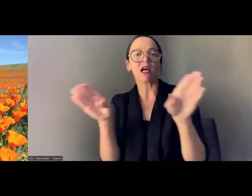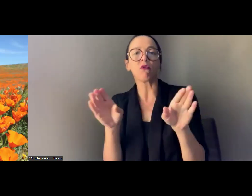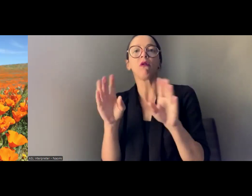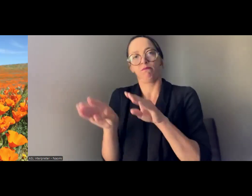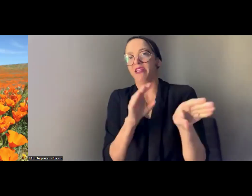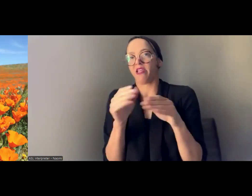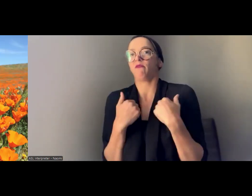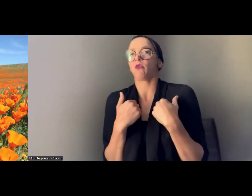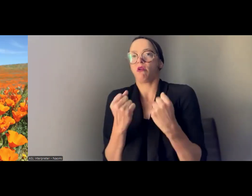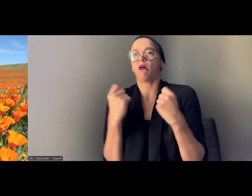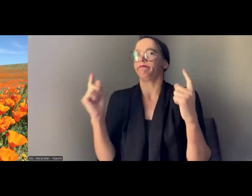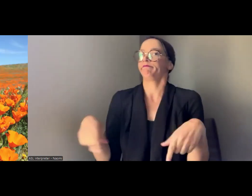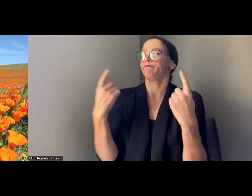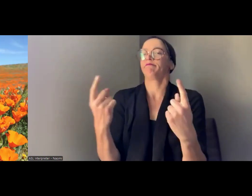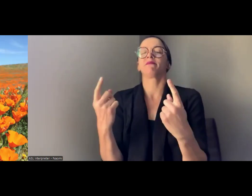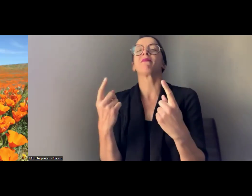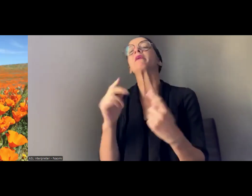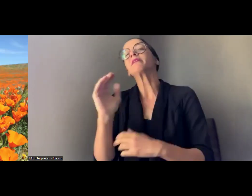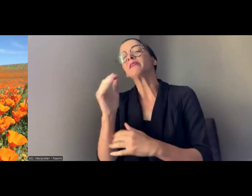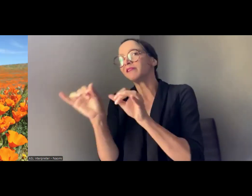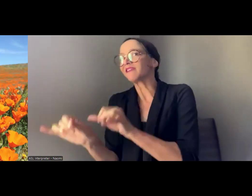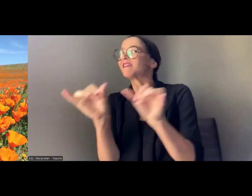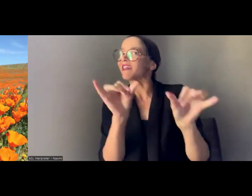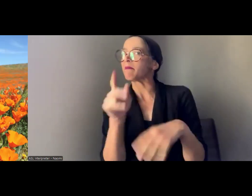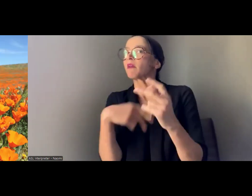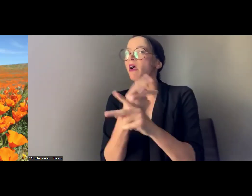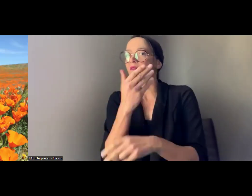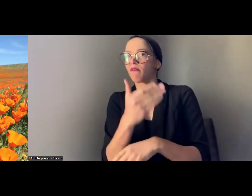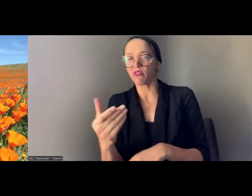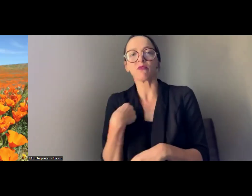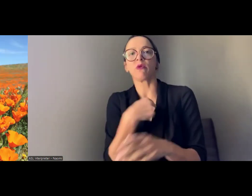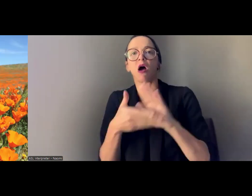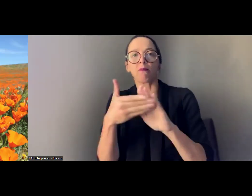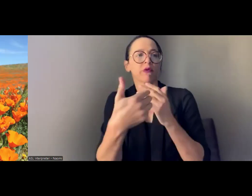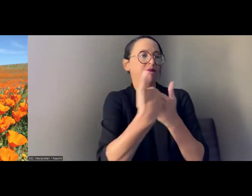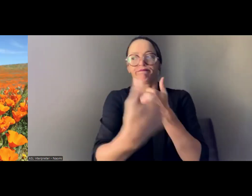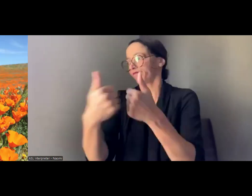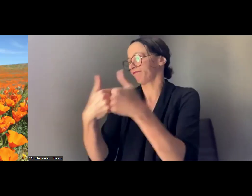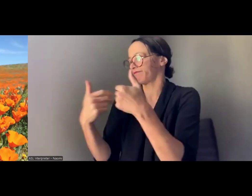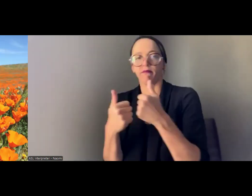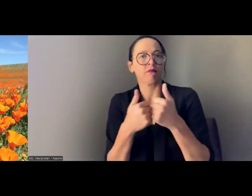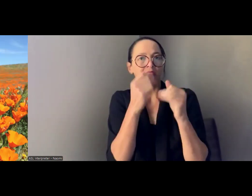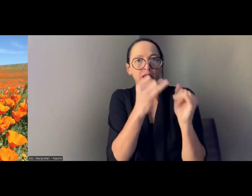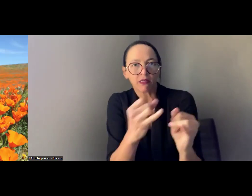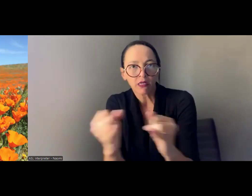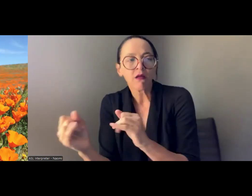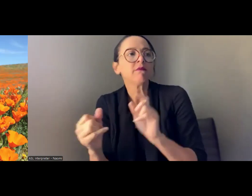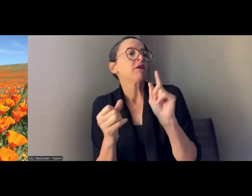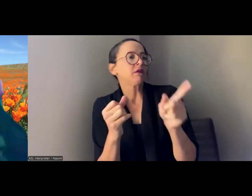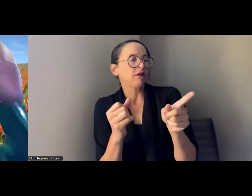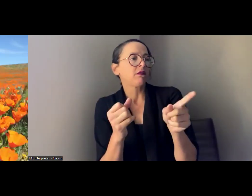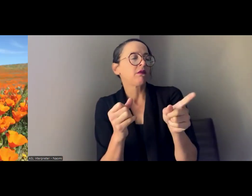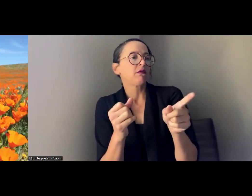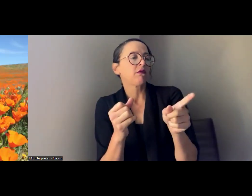of thing where operating in silos. Department of Healthcare Services is, doing this,